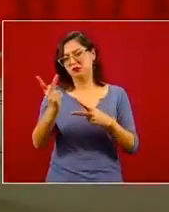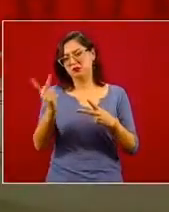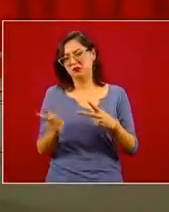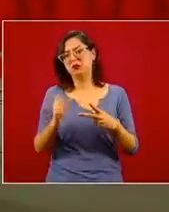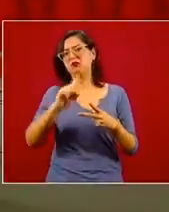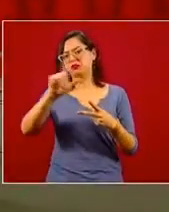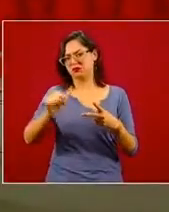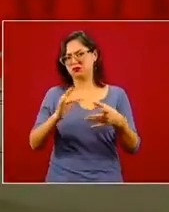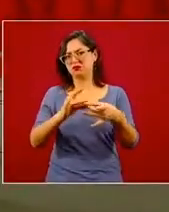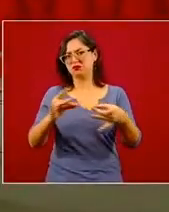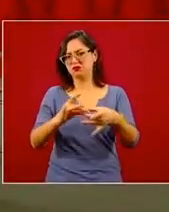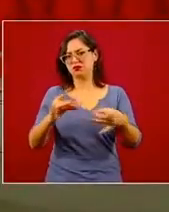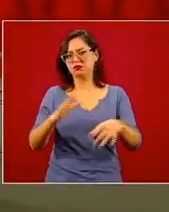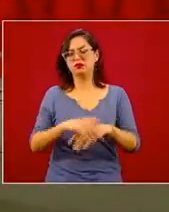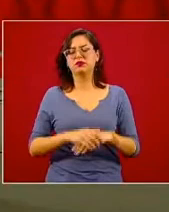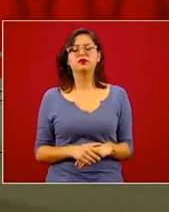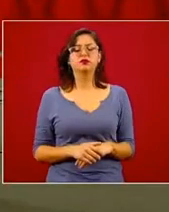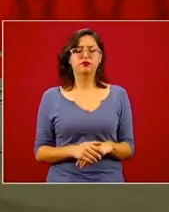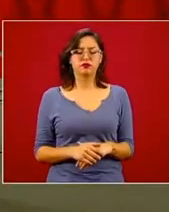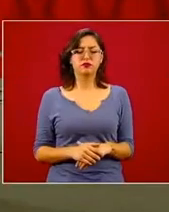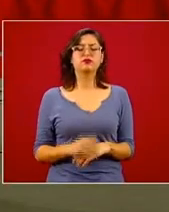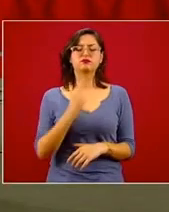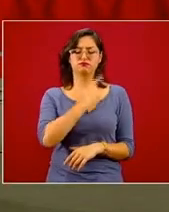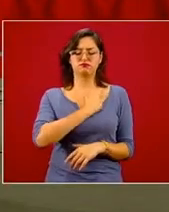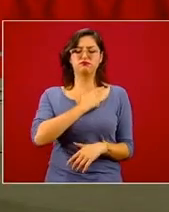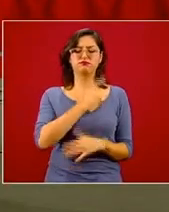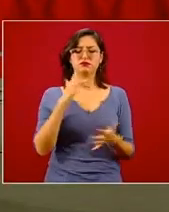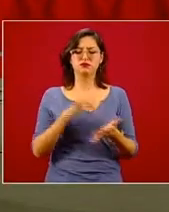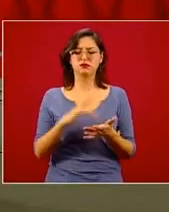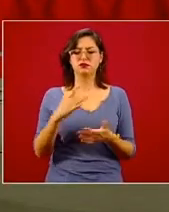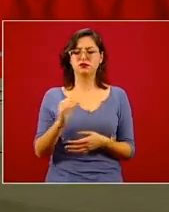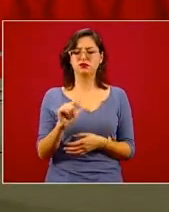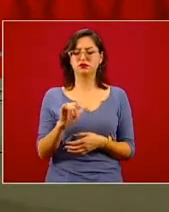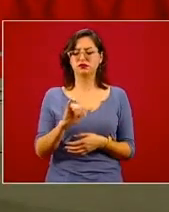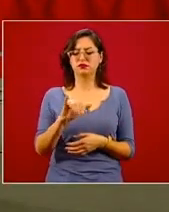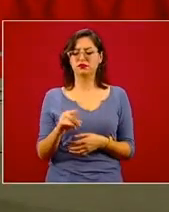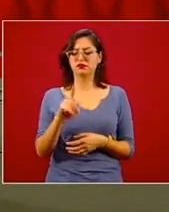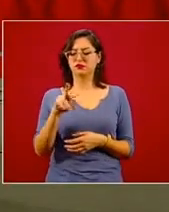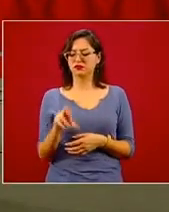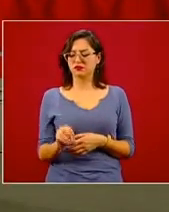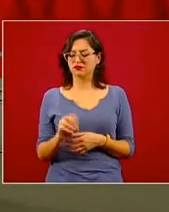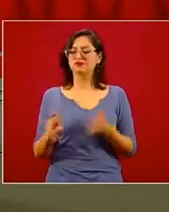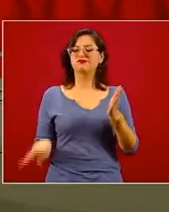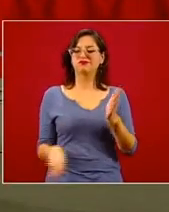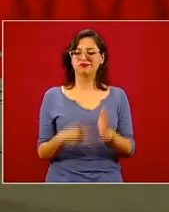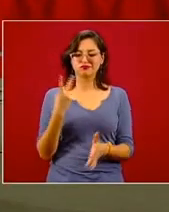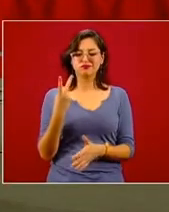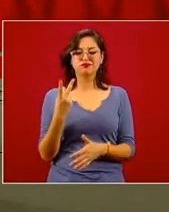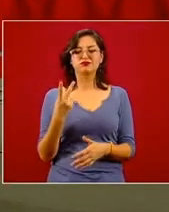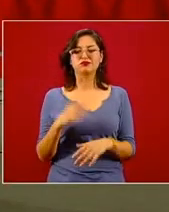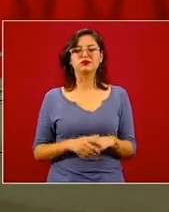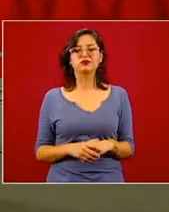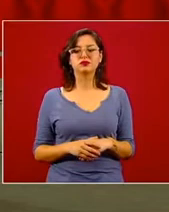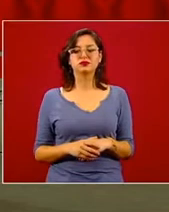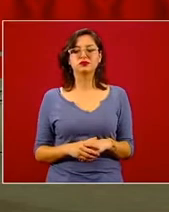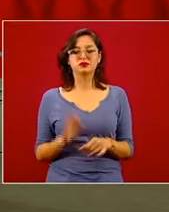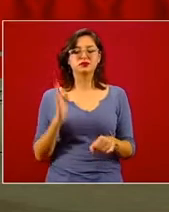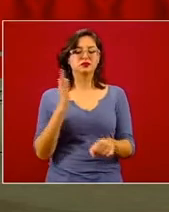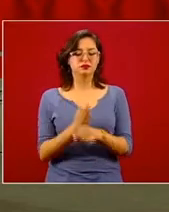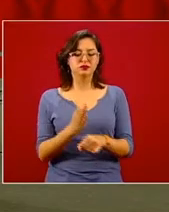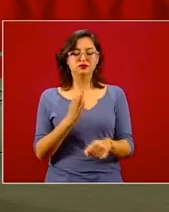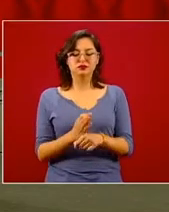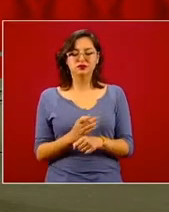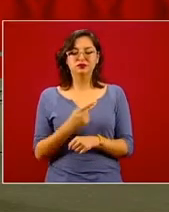is going on. Gracias, Alejandro, por traer And esto if you would allow, I una have vez two más. other things that I could keep Ahorita la talking doctora about. Lomía nos va a Thank you, comentar sobre Alejandro, la for bringing mecánica de this